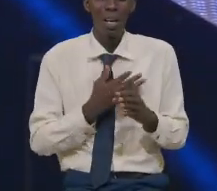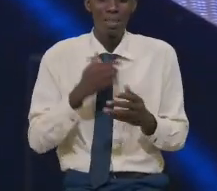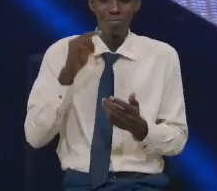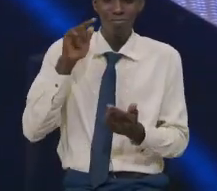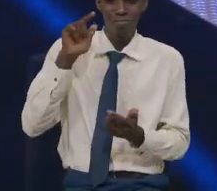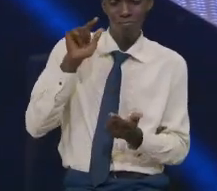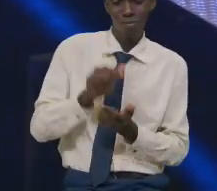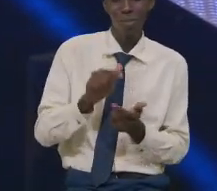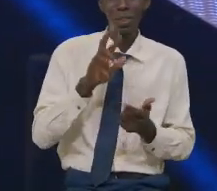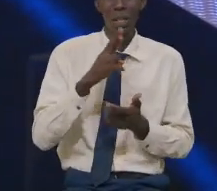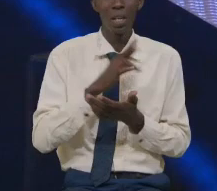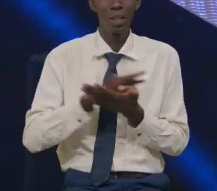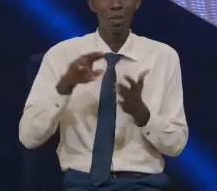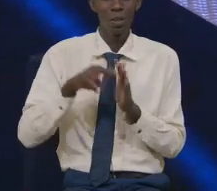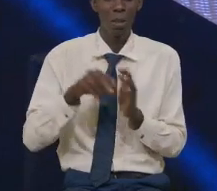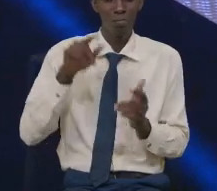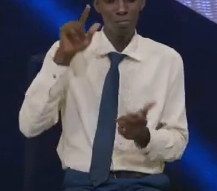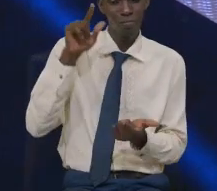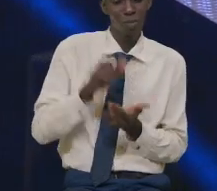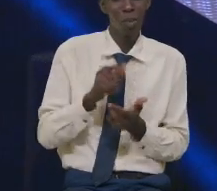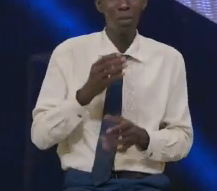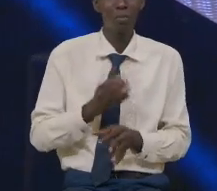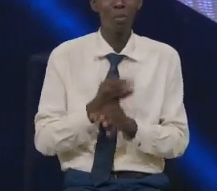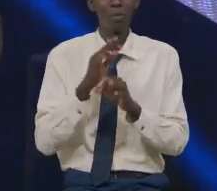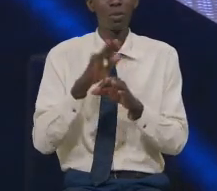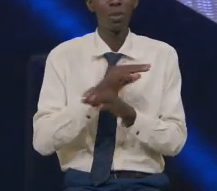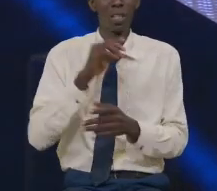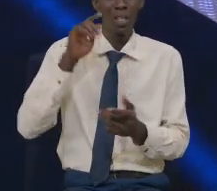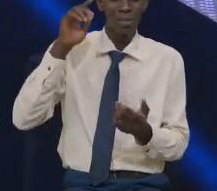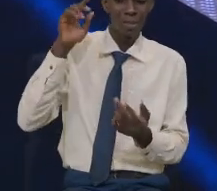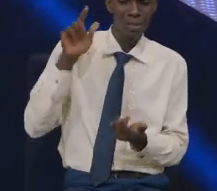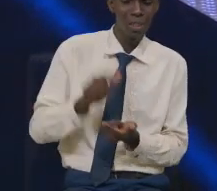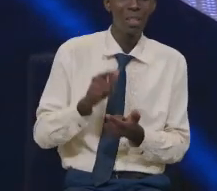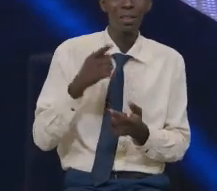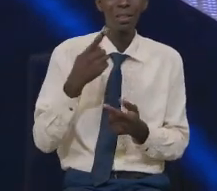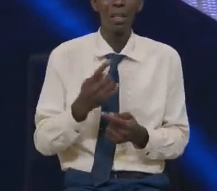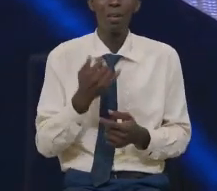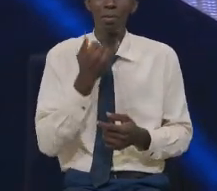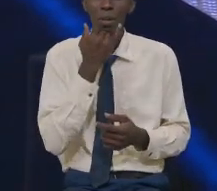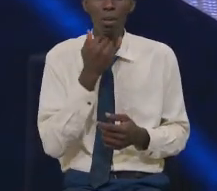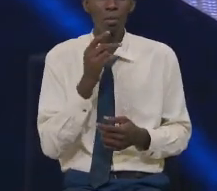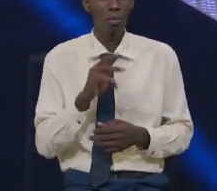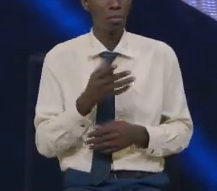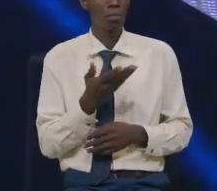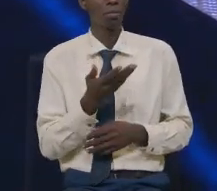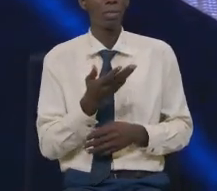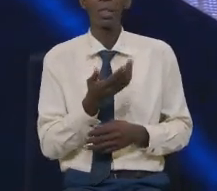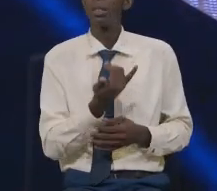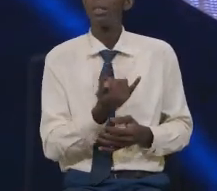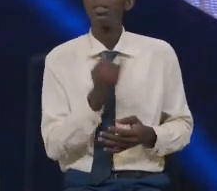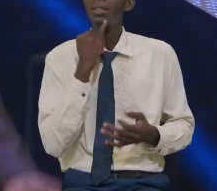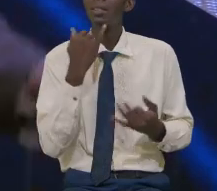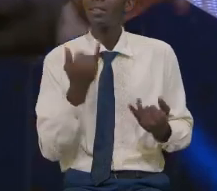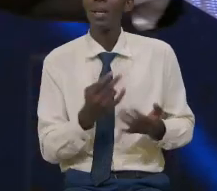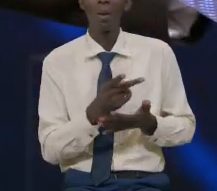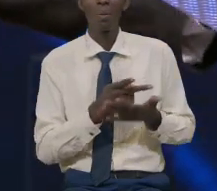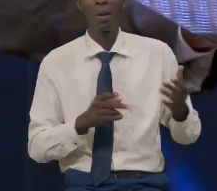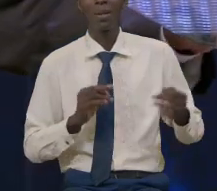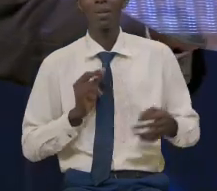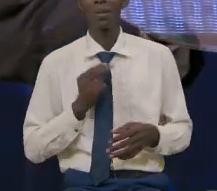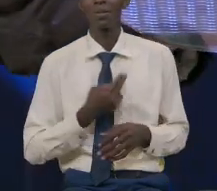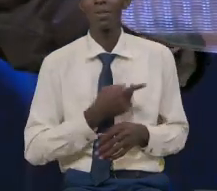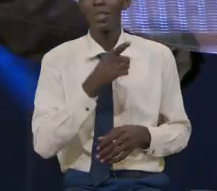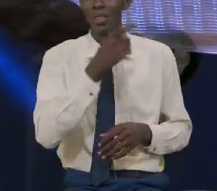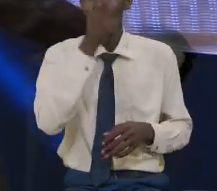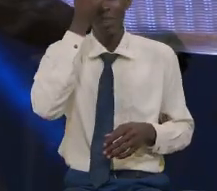and less faithful and less faultless. And the people will say, it's become part of us. You understand, if